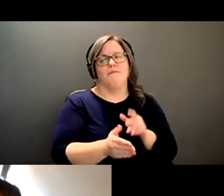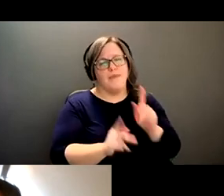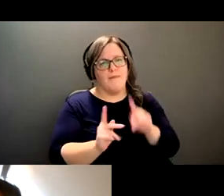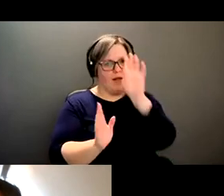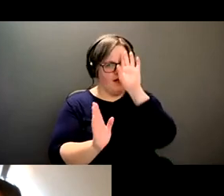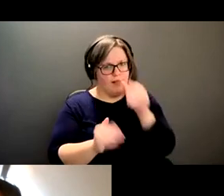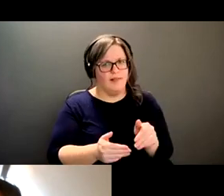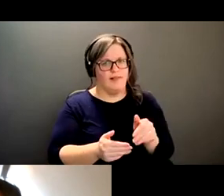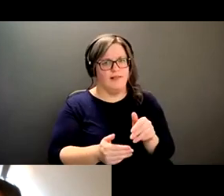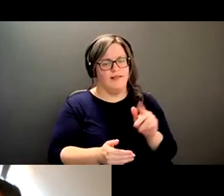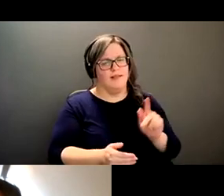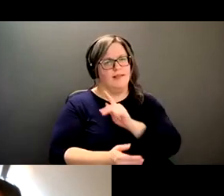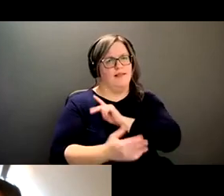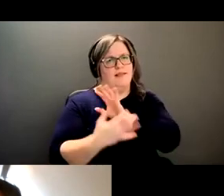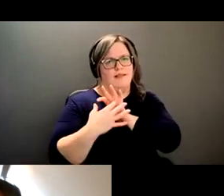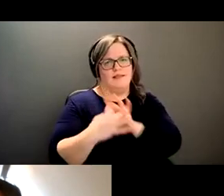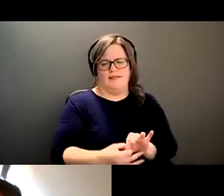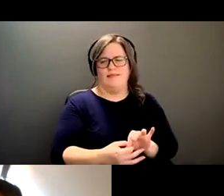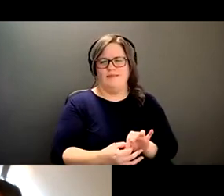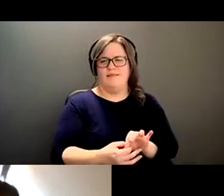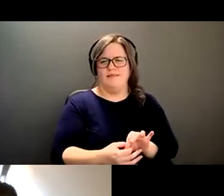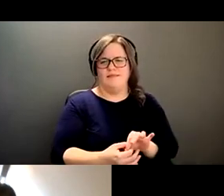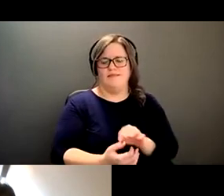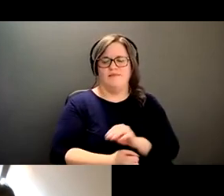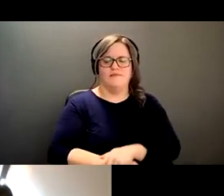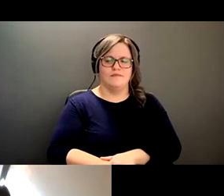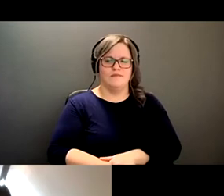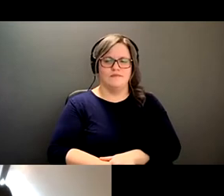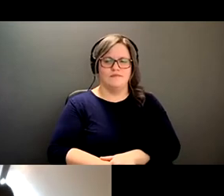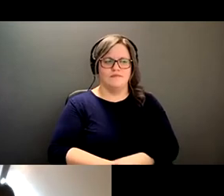approach to it as becoming an institution.